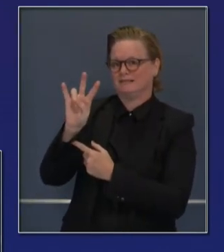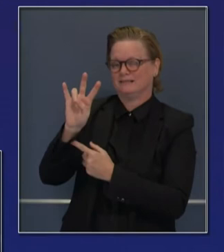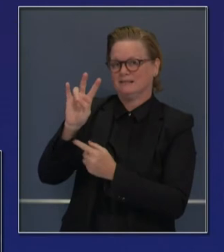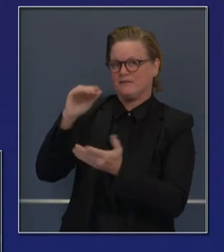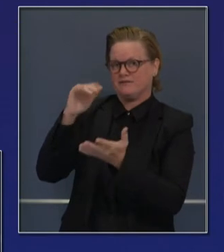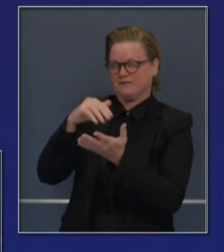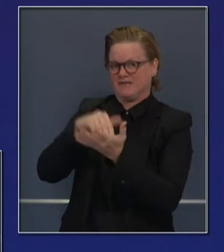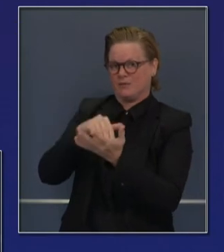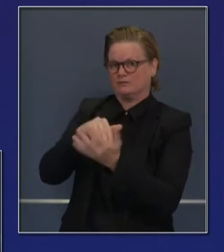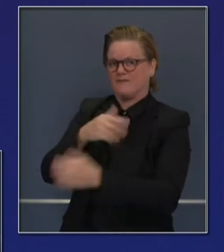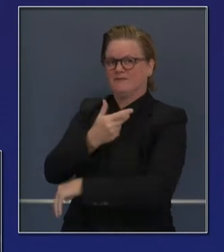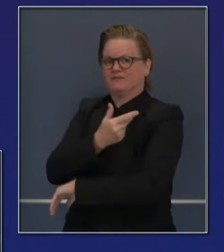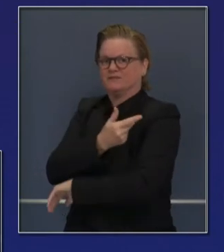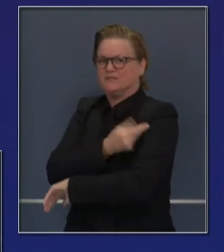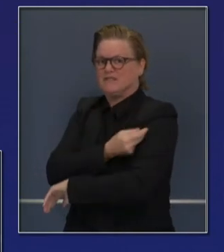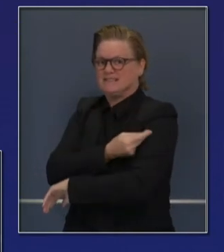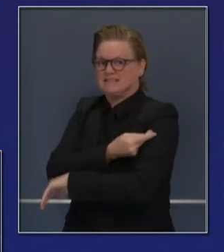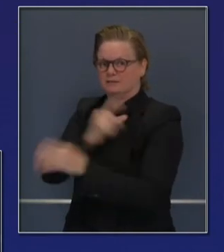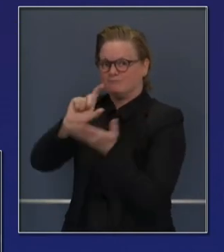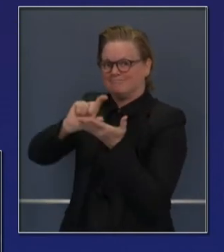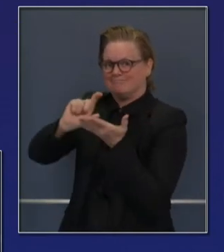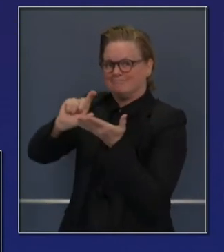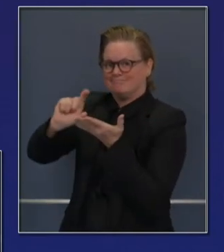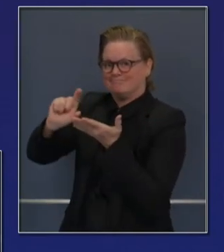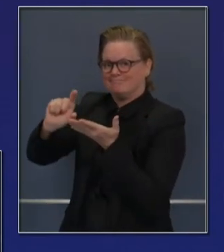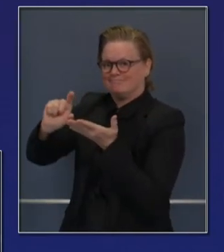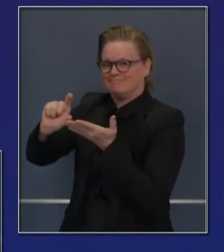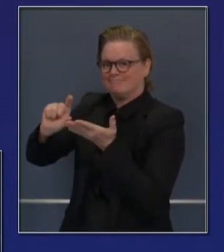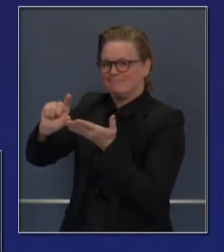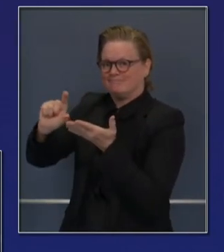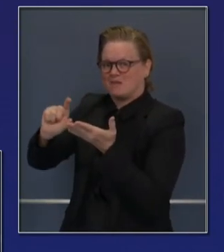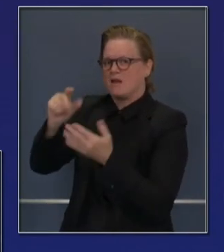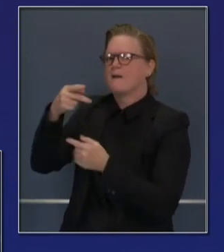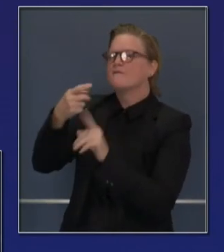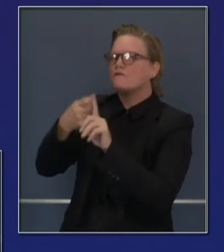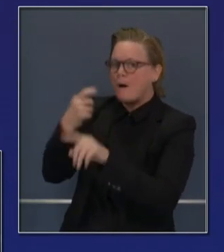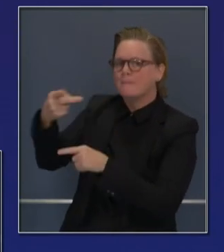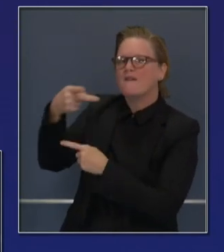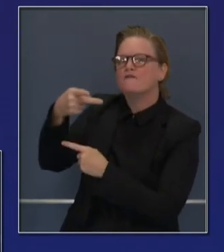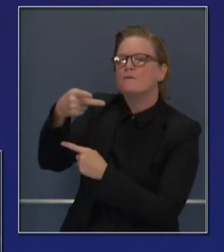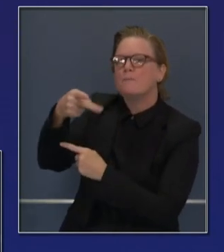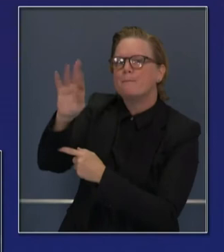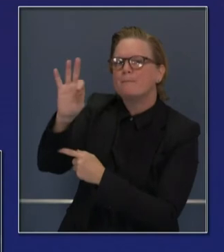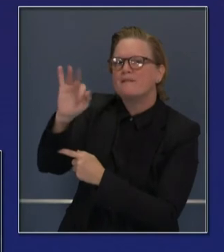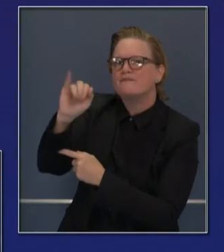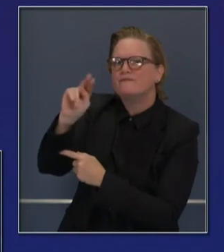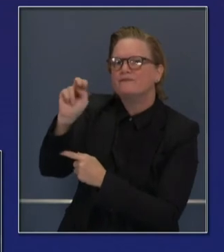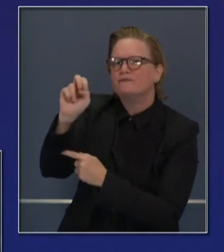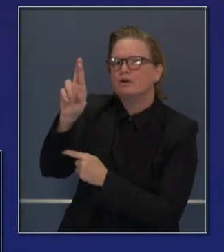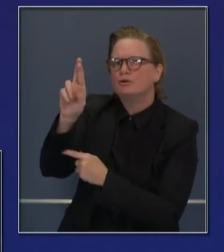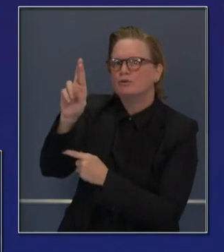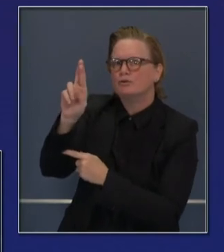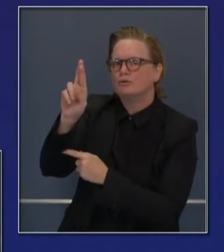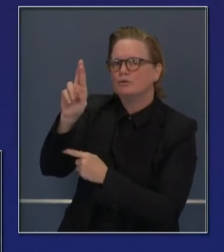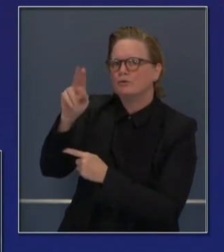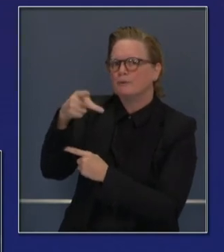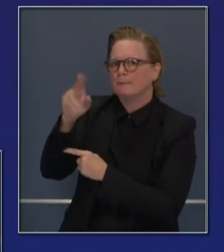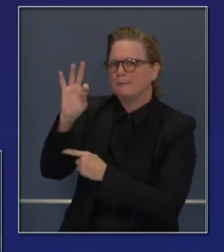from Pfizer to come in the next few weeks. We have a specific date. I don't want to give the specific date quite